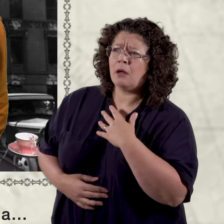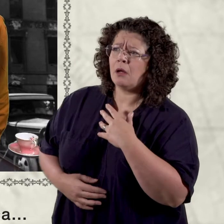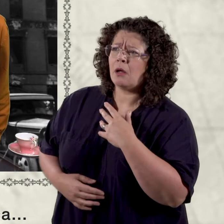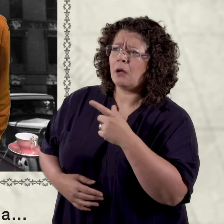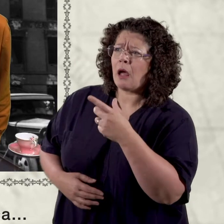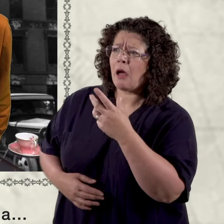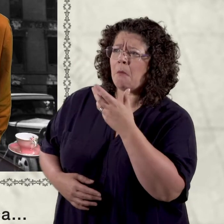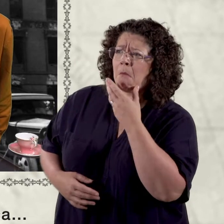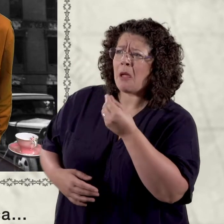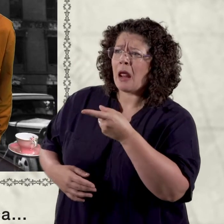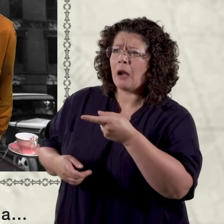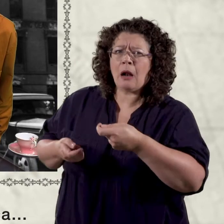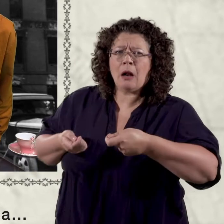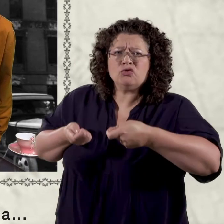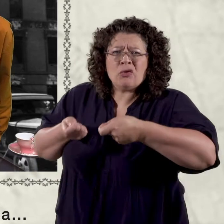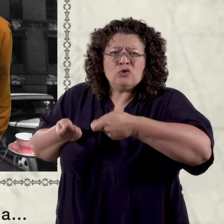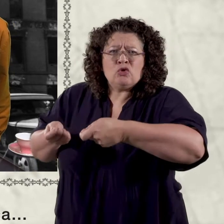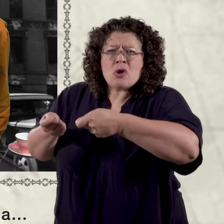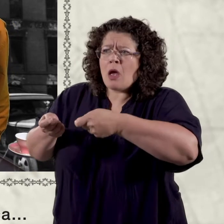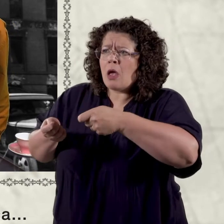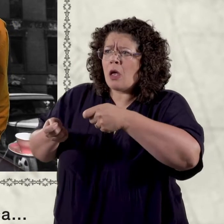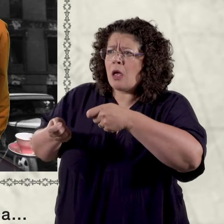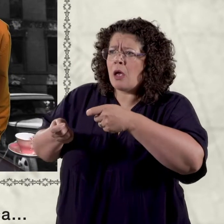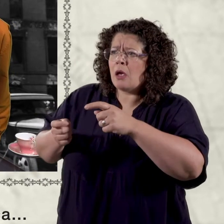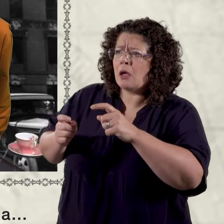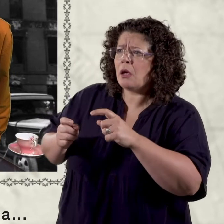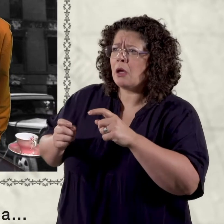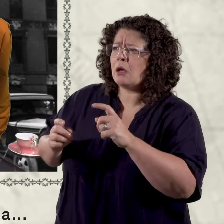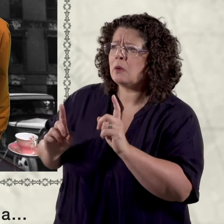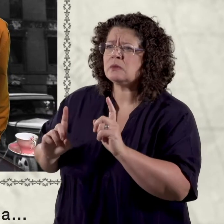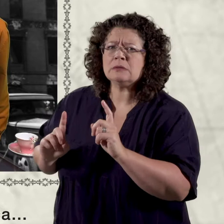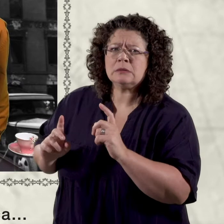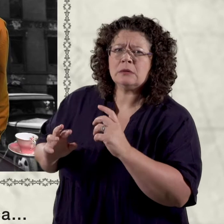There were men carrying someone out on a stretcher.